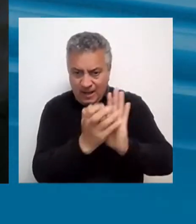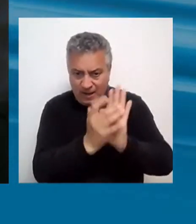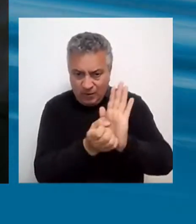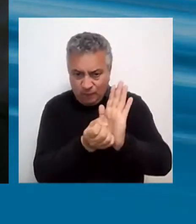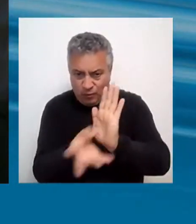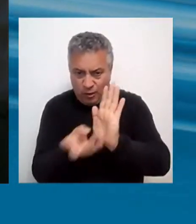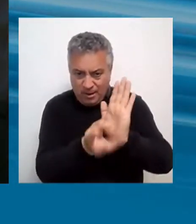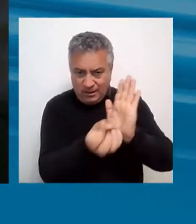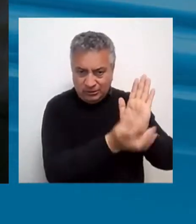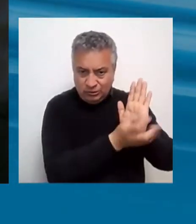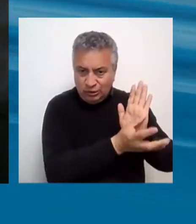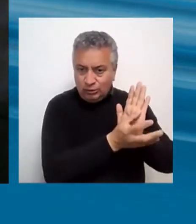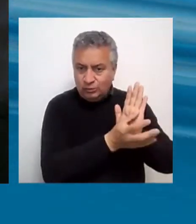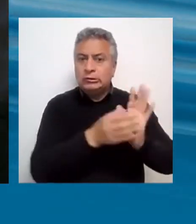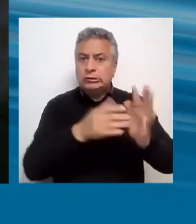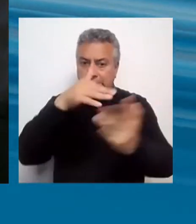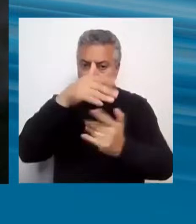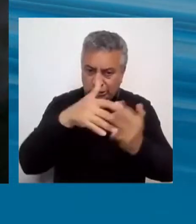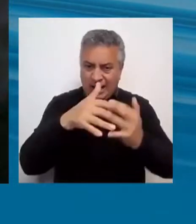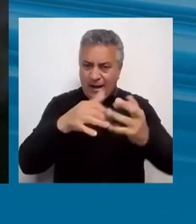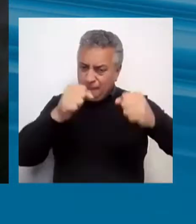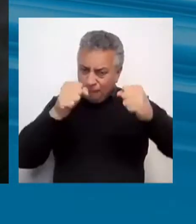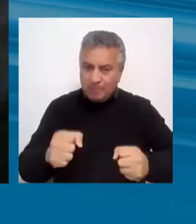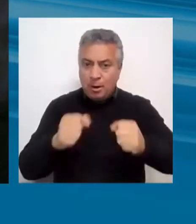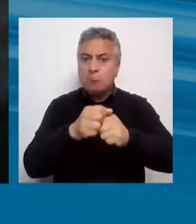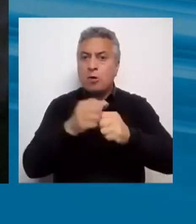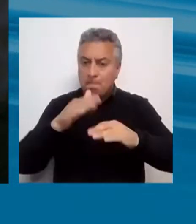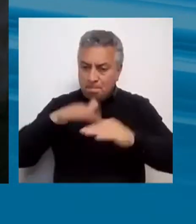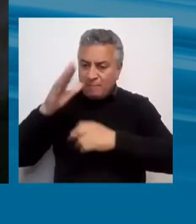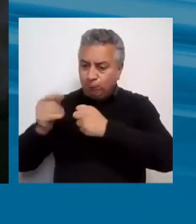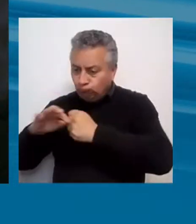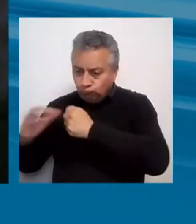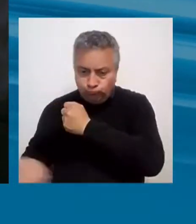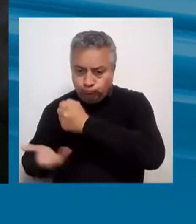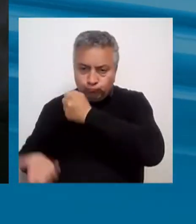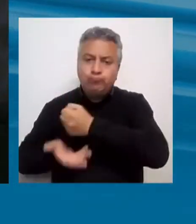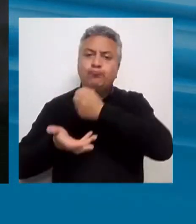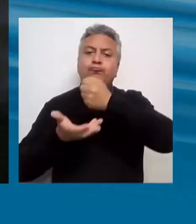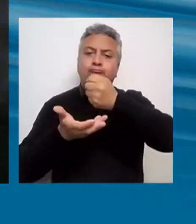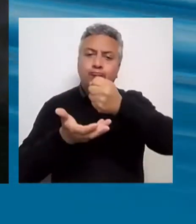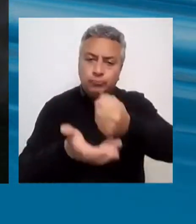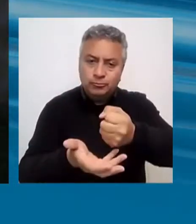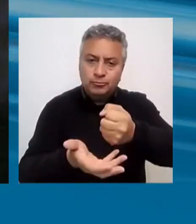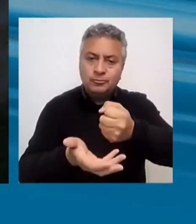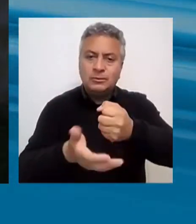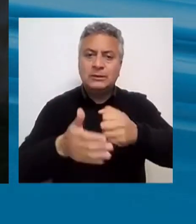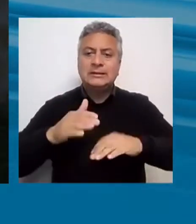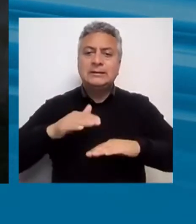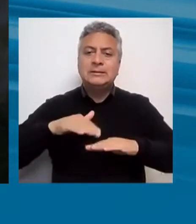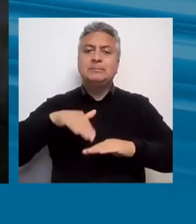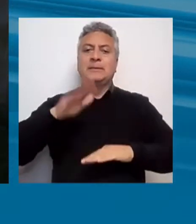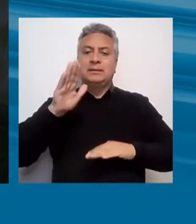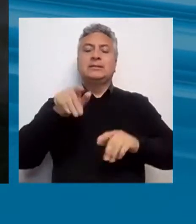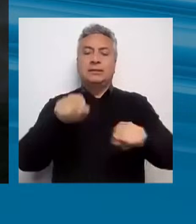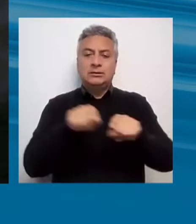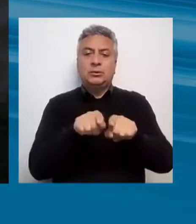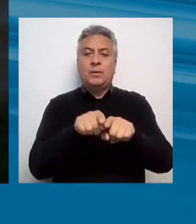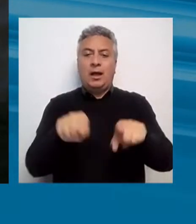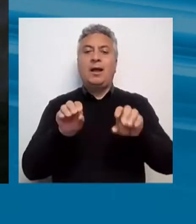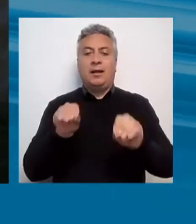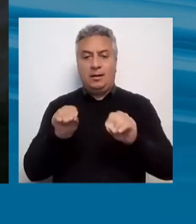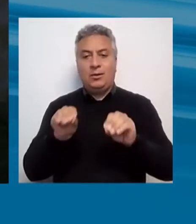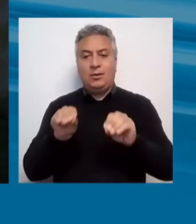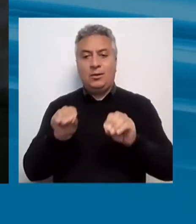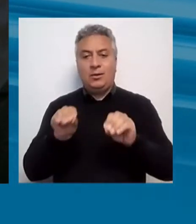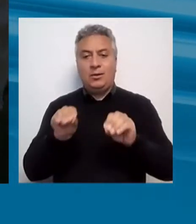strengthened information systems, sound systems that can allocate more resources in areas like